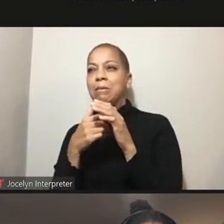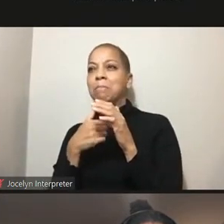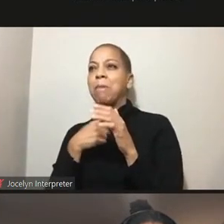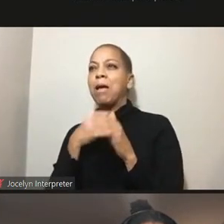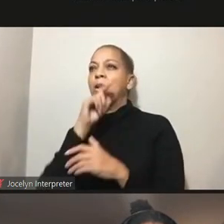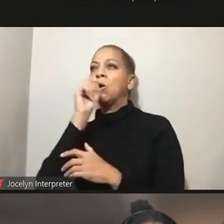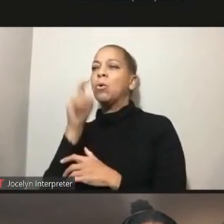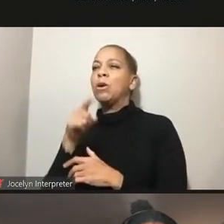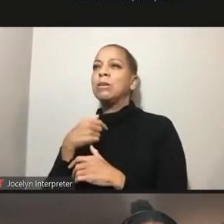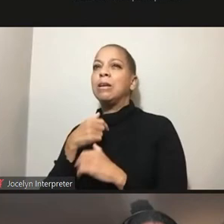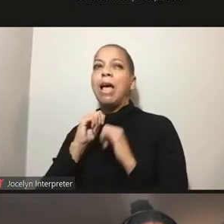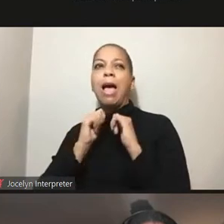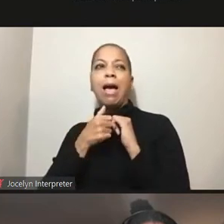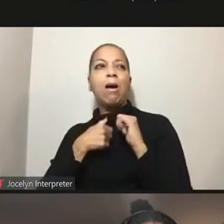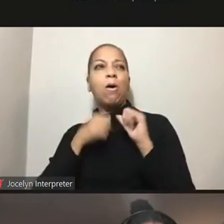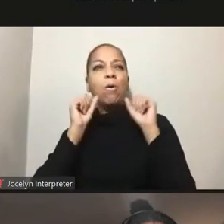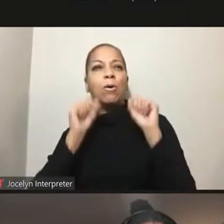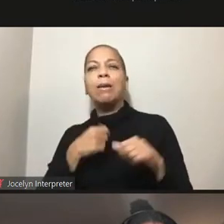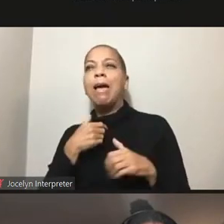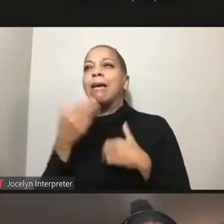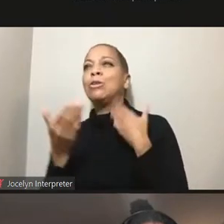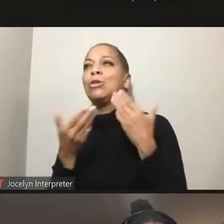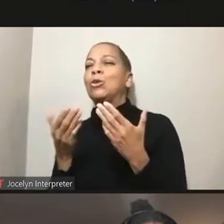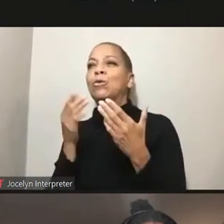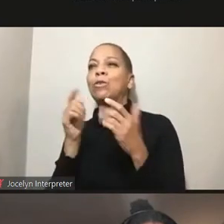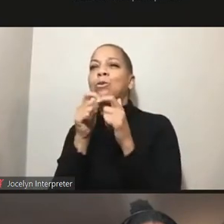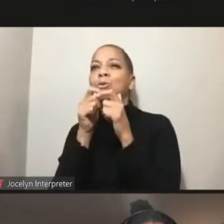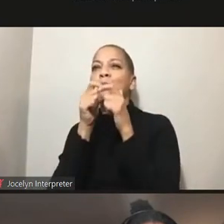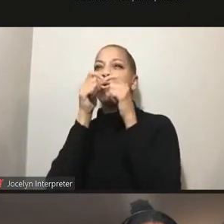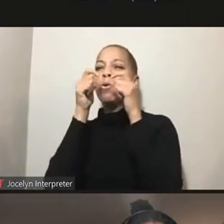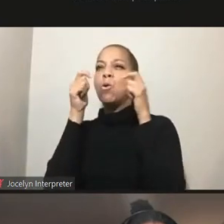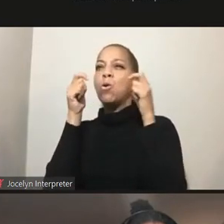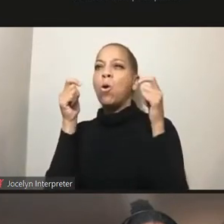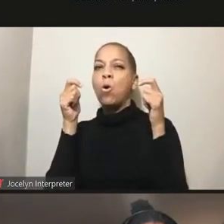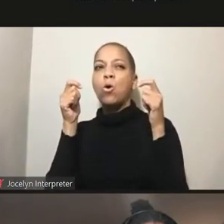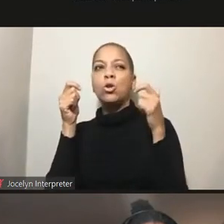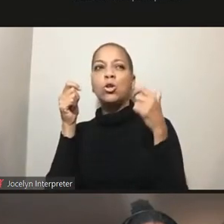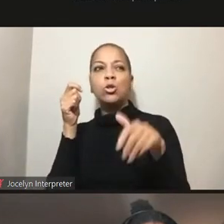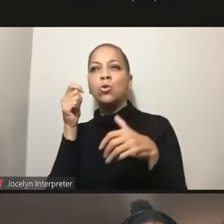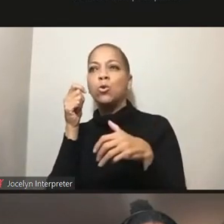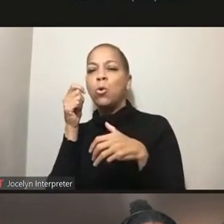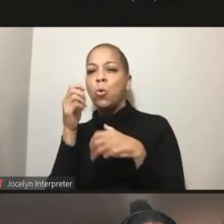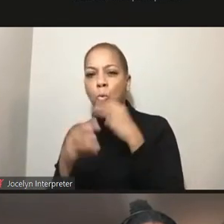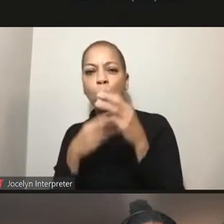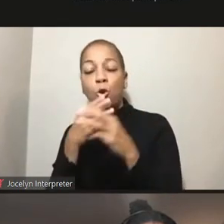to this larger world